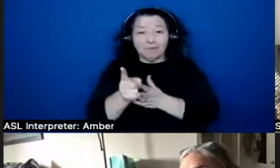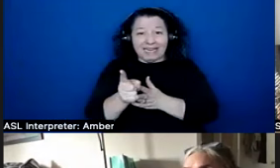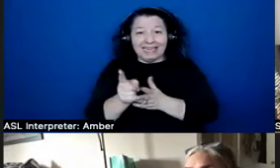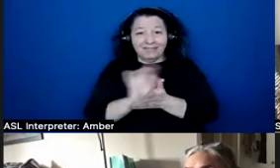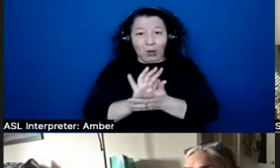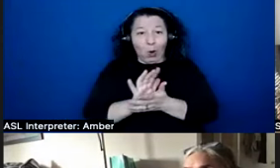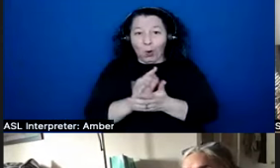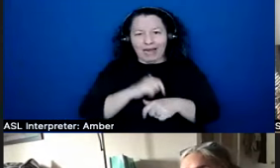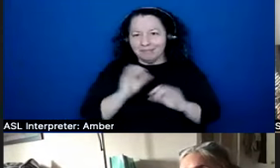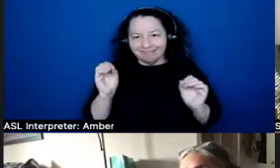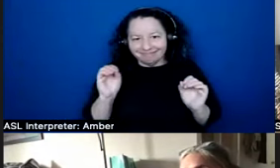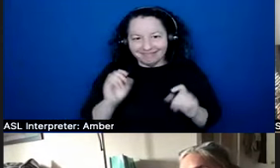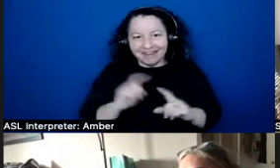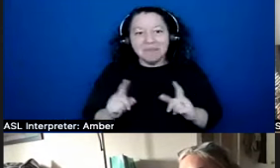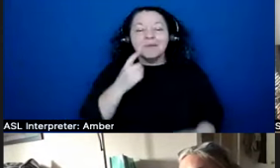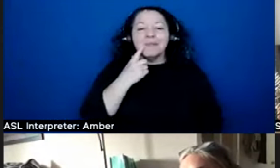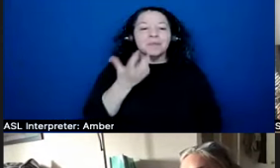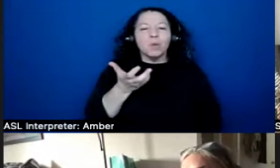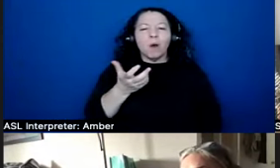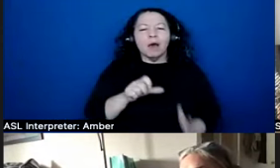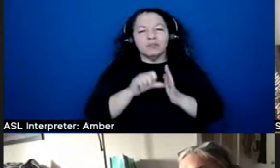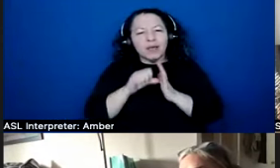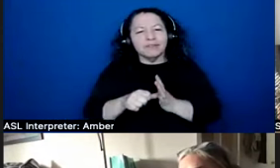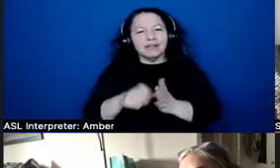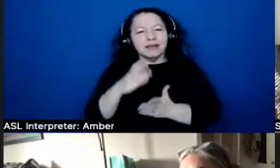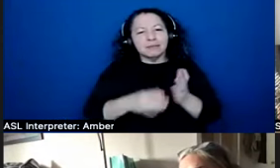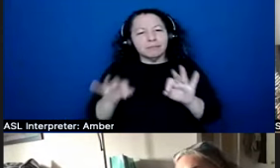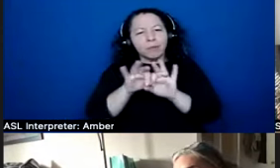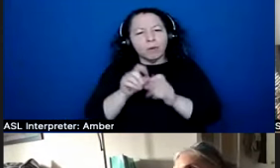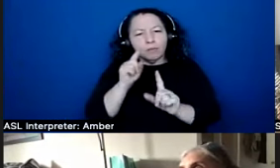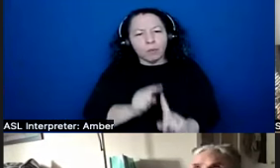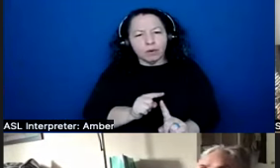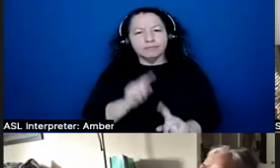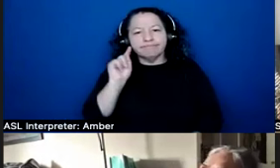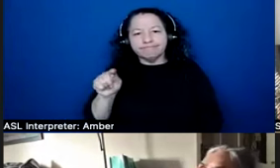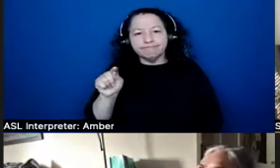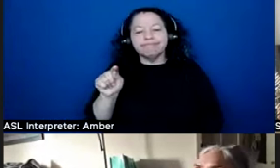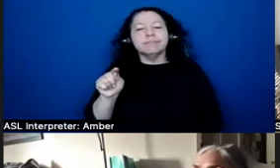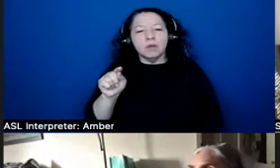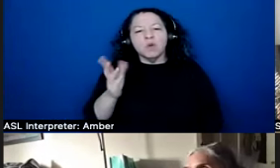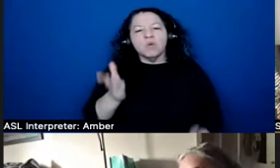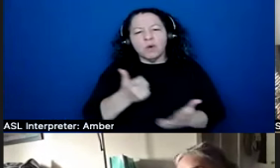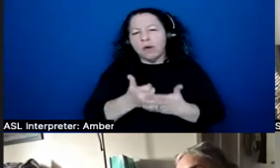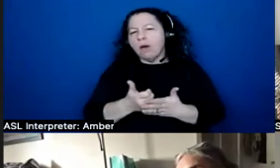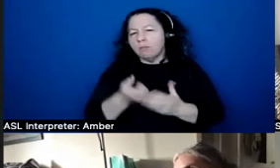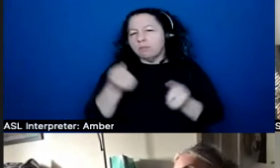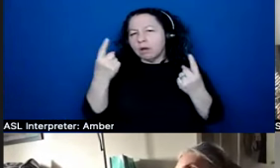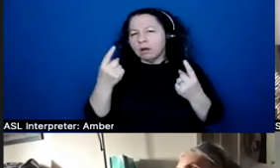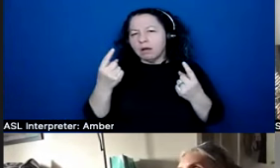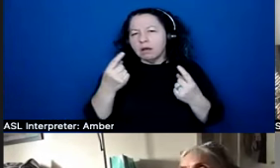don't have time for that, but we wanted to point out some key things in this video that will help kind of relay the information.